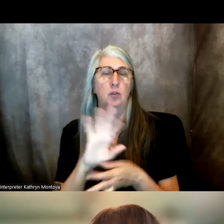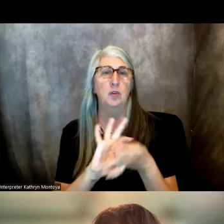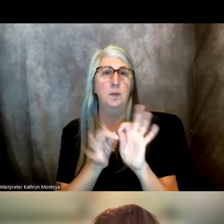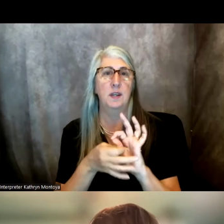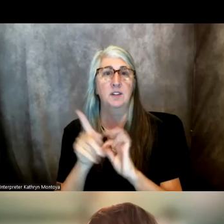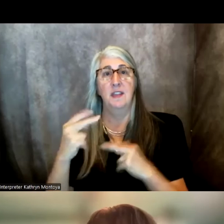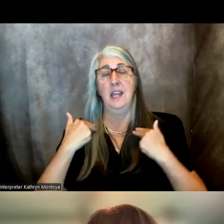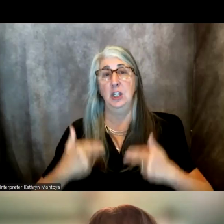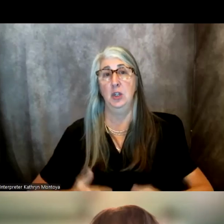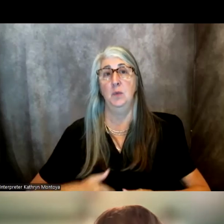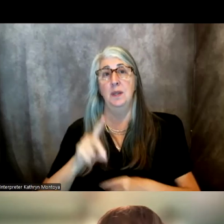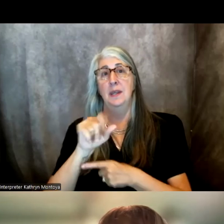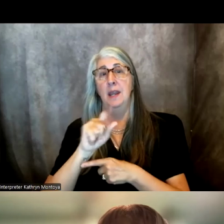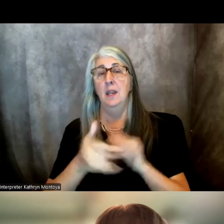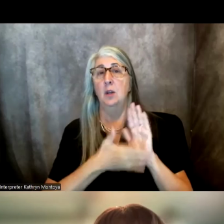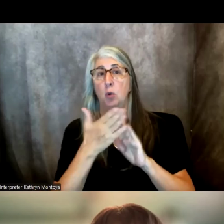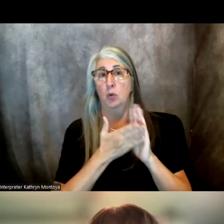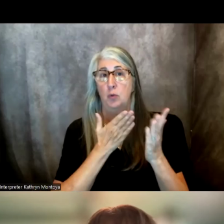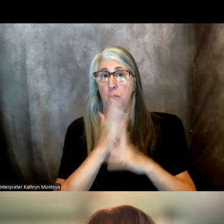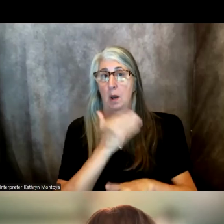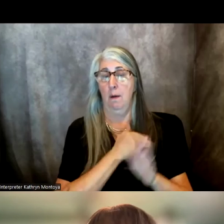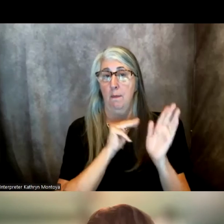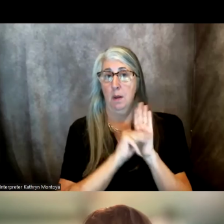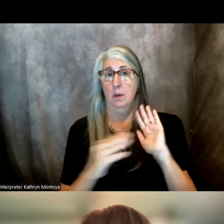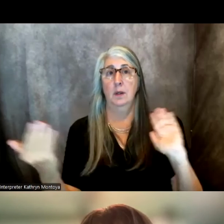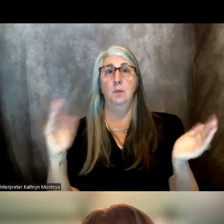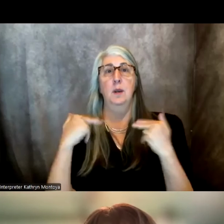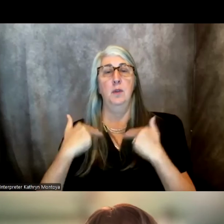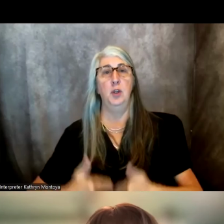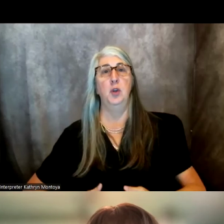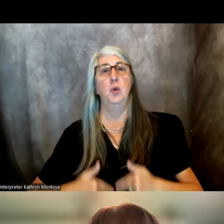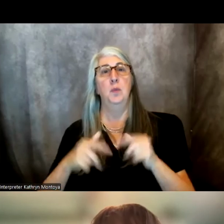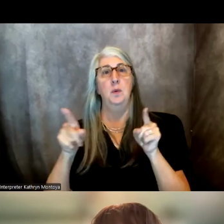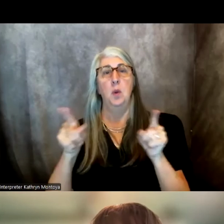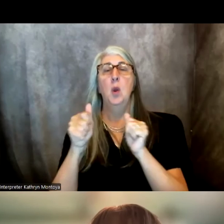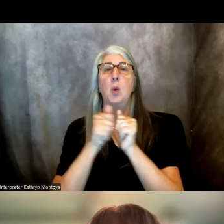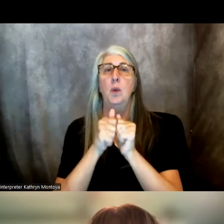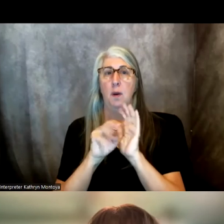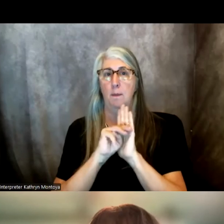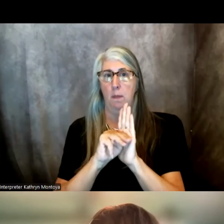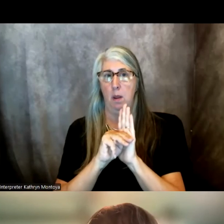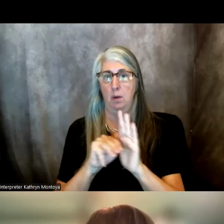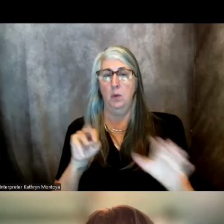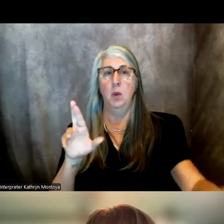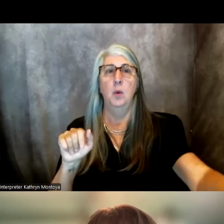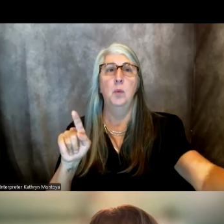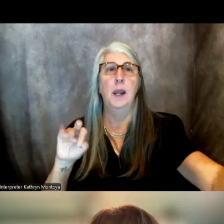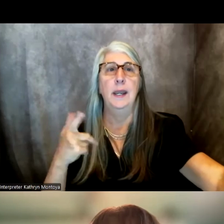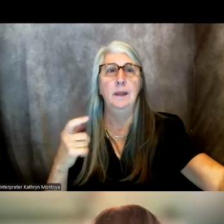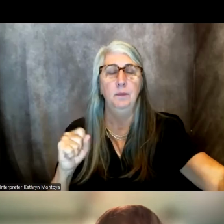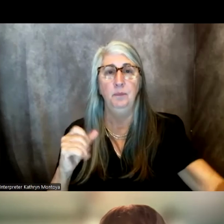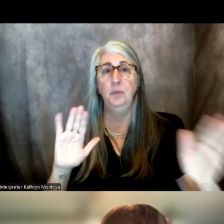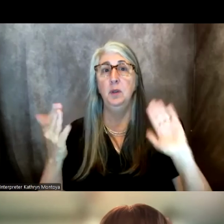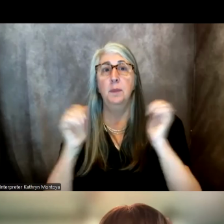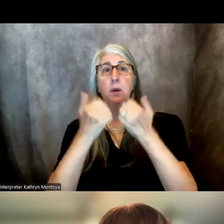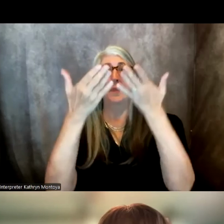data is then run through our models, and we compare the human annotation to our model ratings. We do these comparisons with a general population